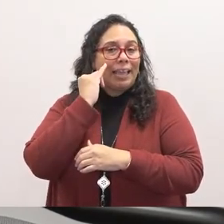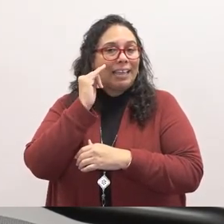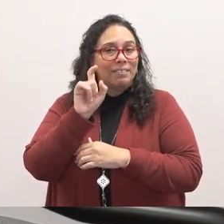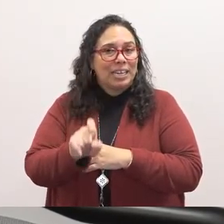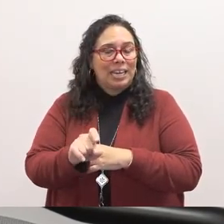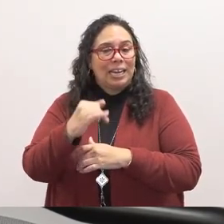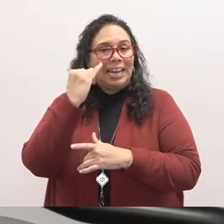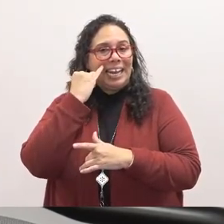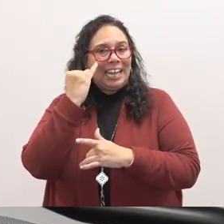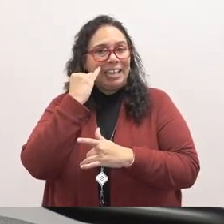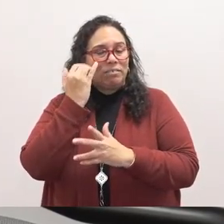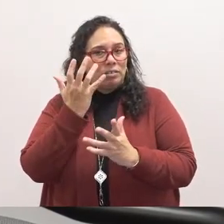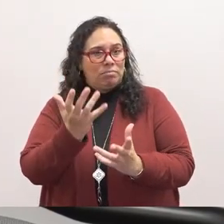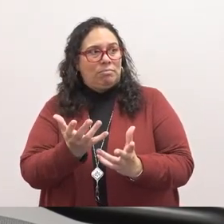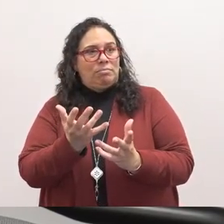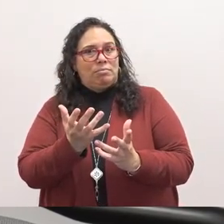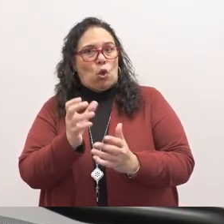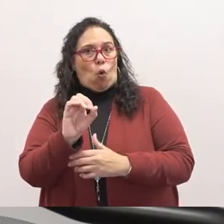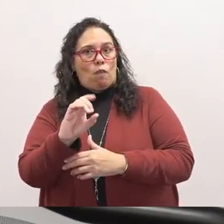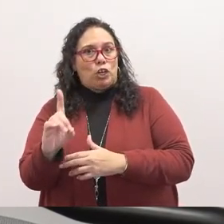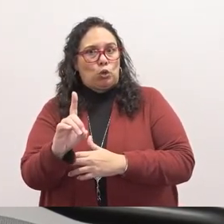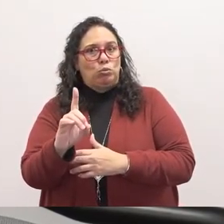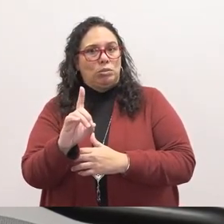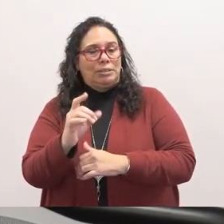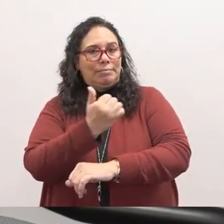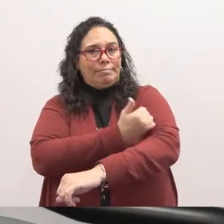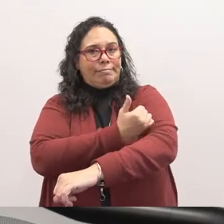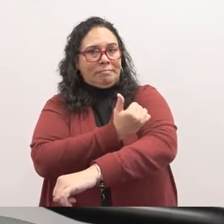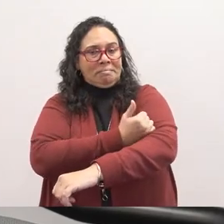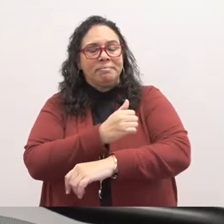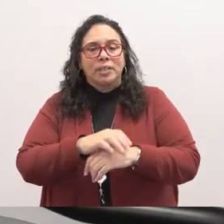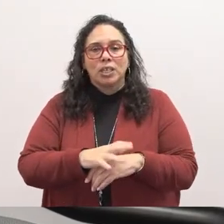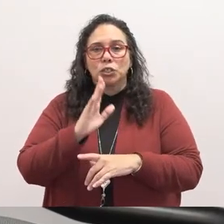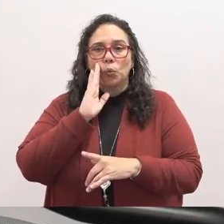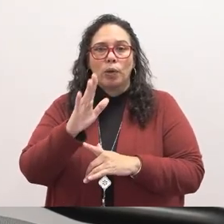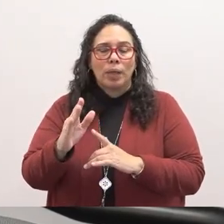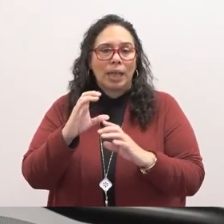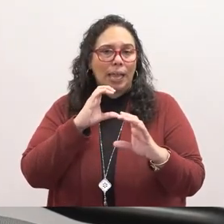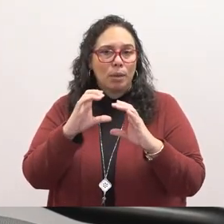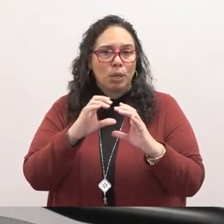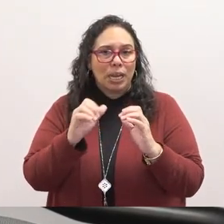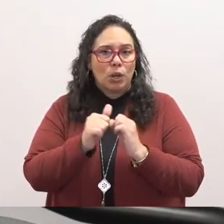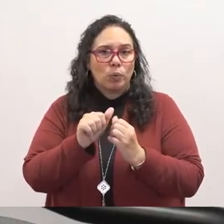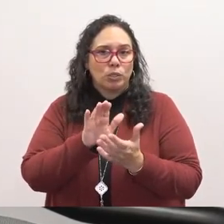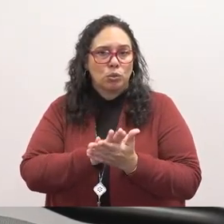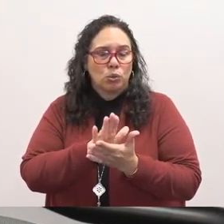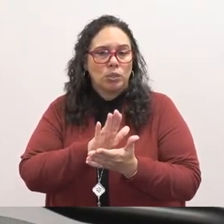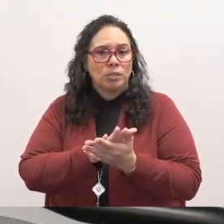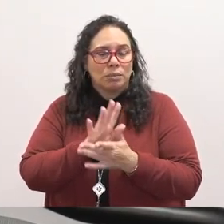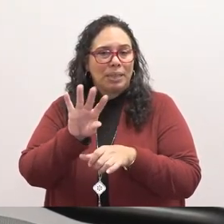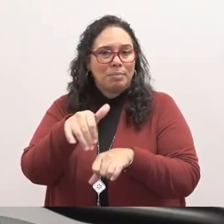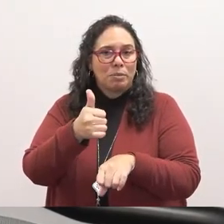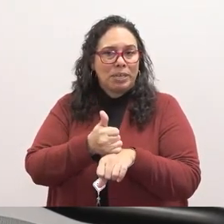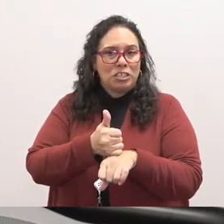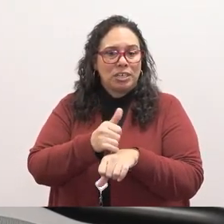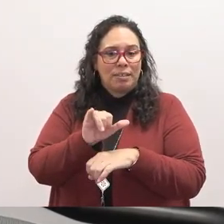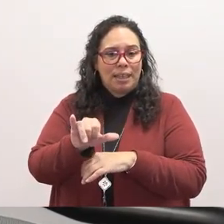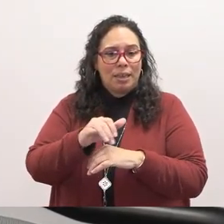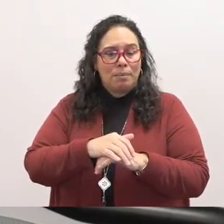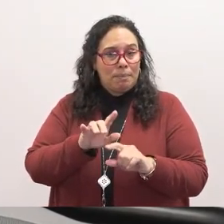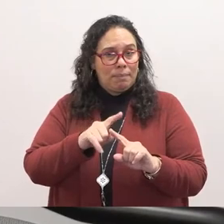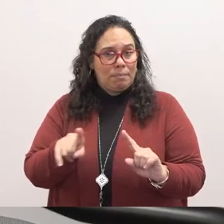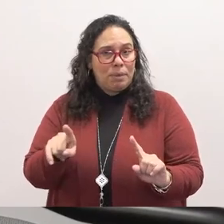perceived opioid overdose. And we will be further communicating to schools around the implementation. But this